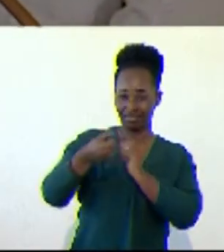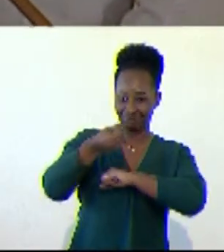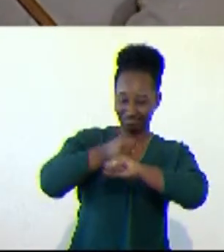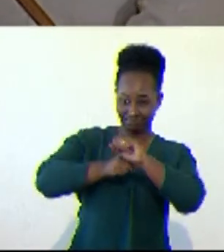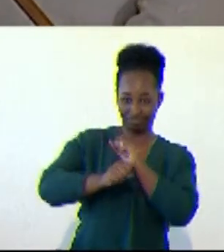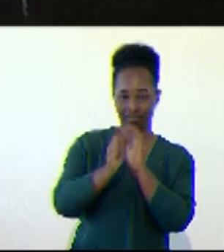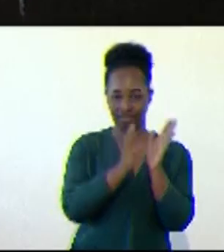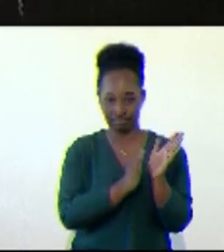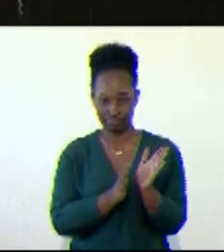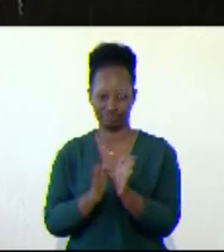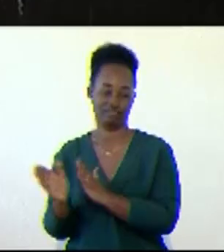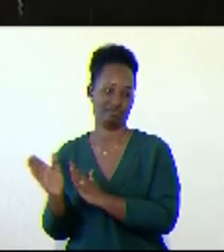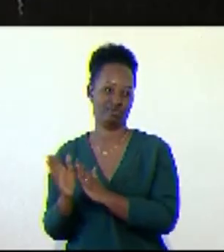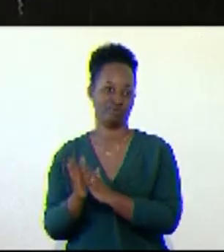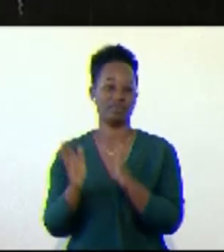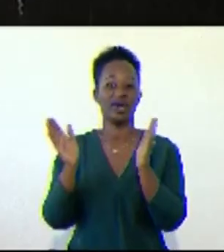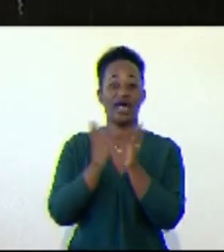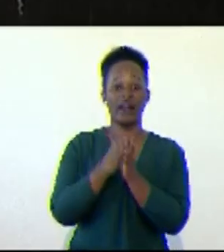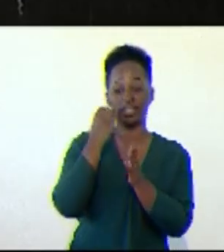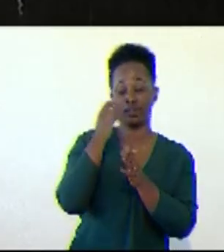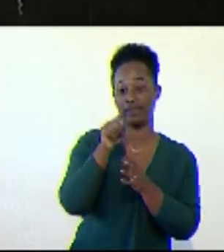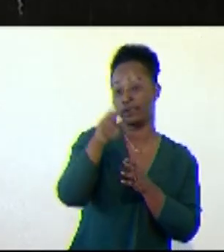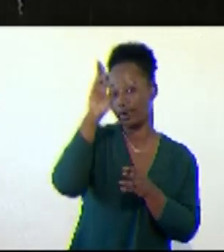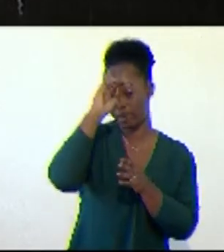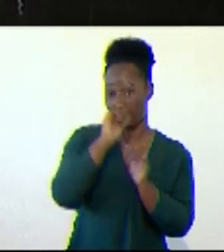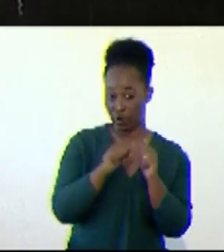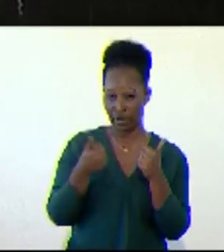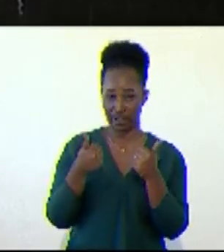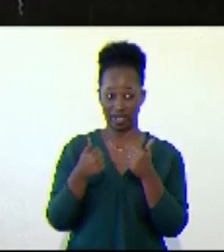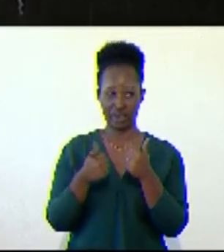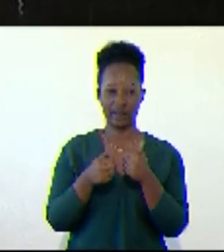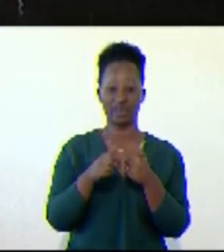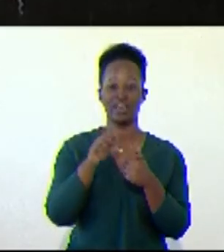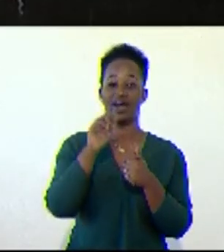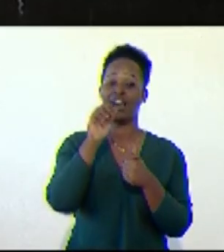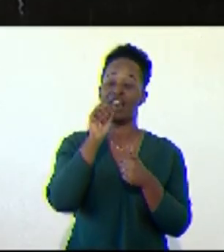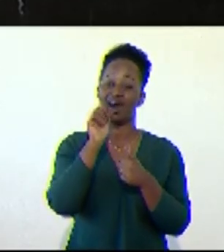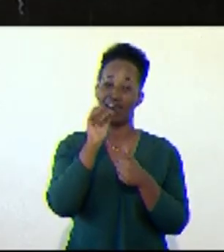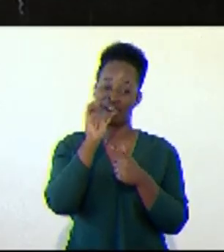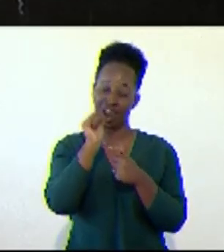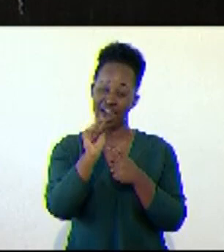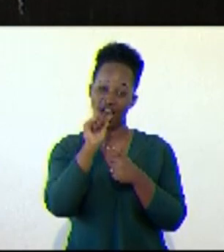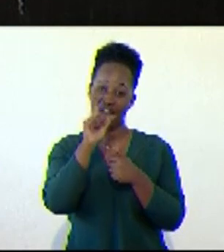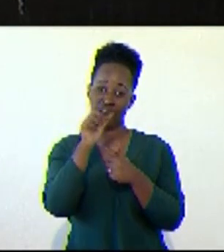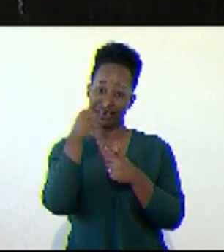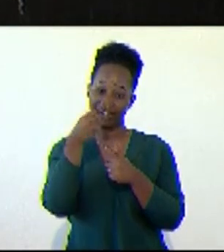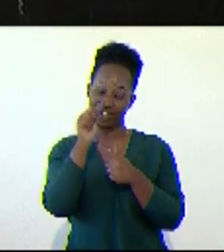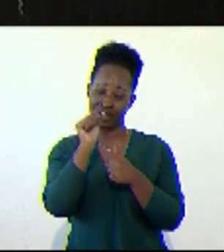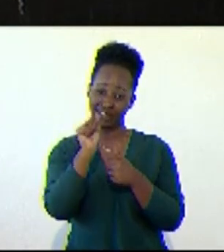aldehyde. And if you remember well, aldehydes can be prepared from